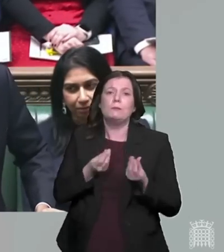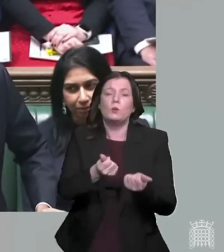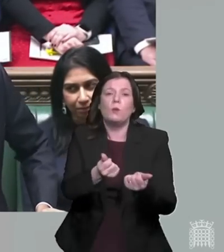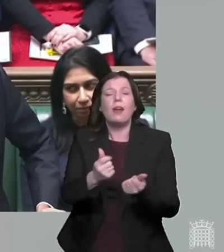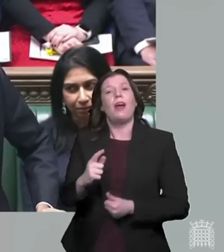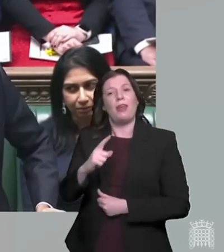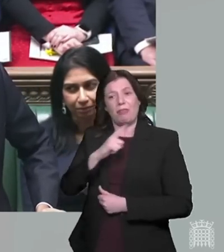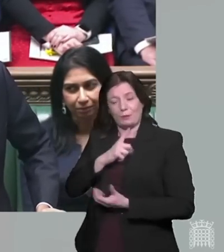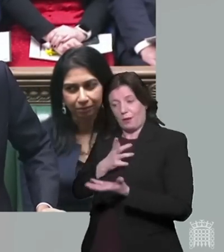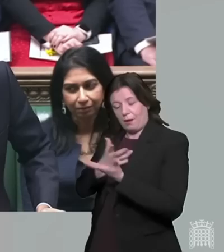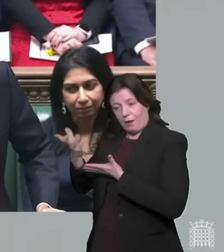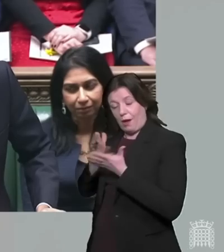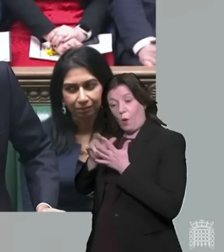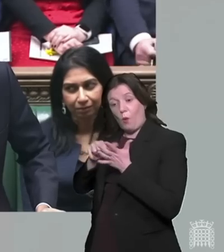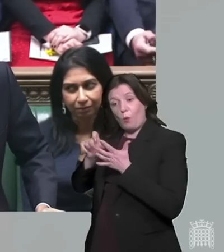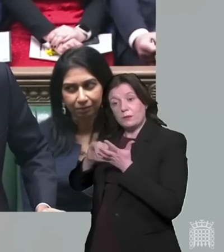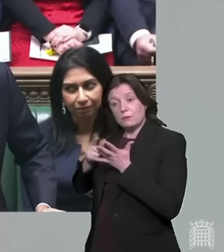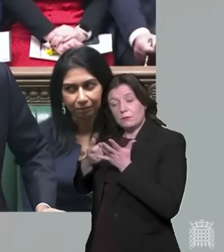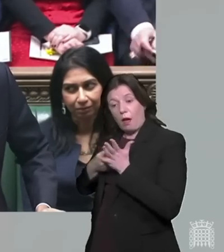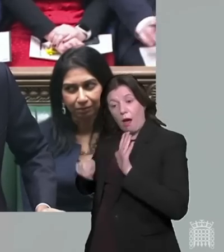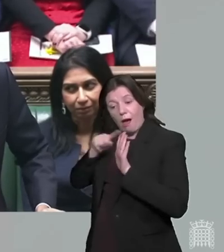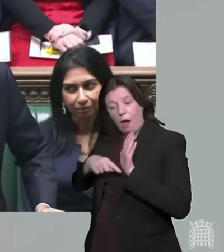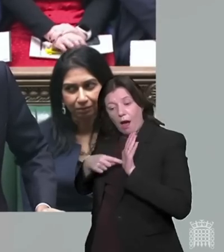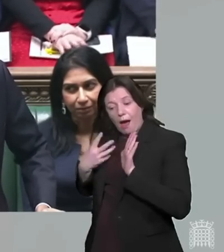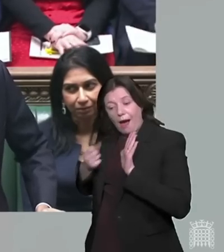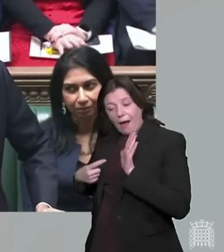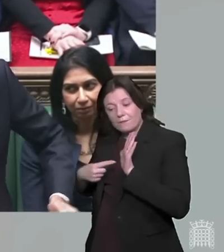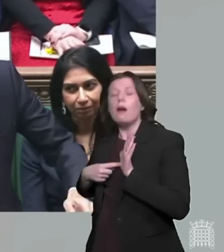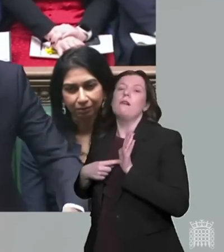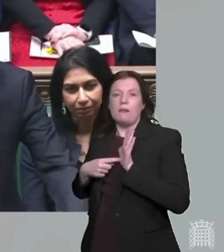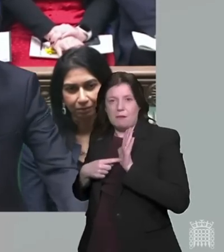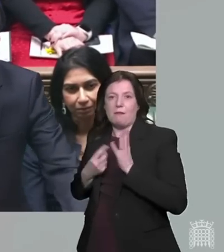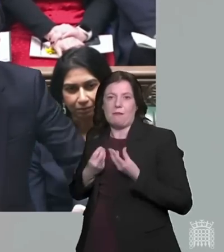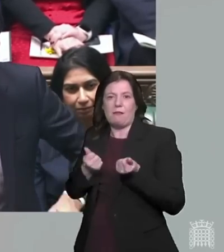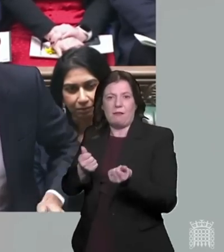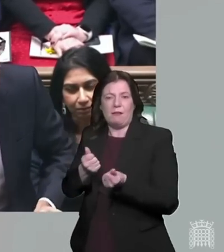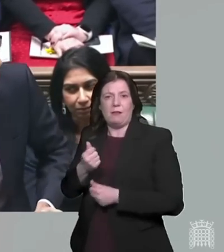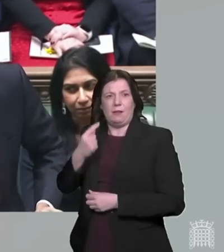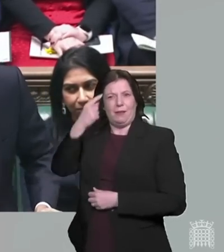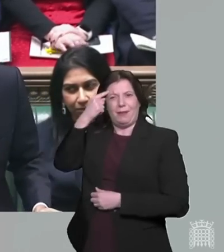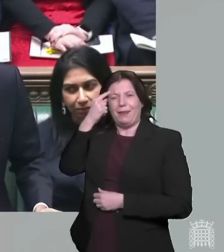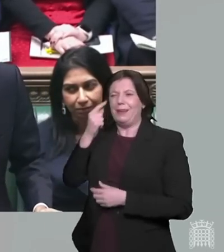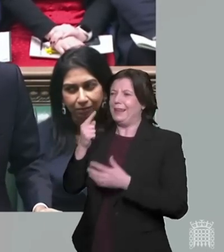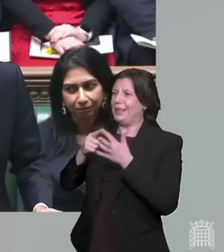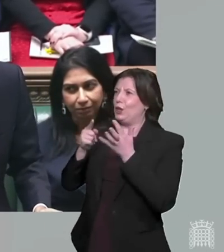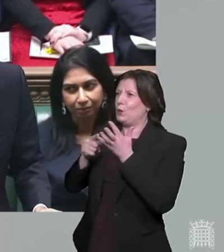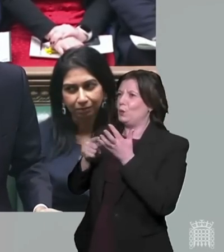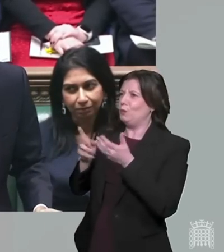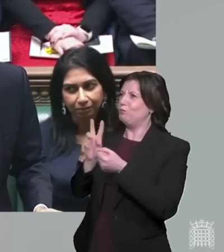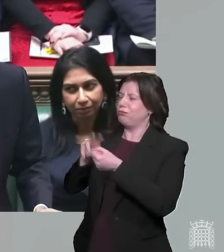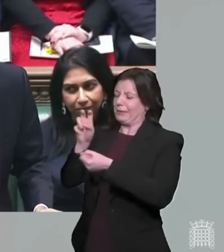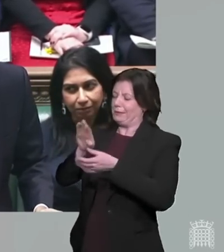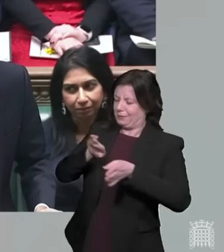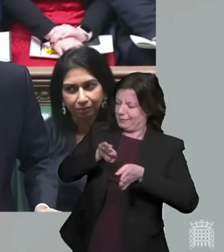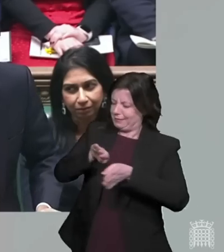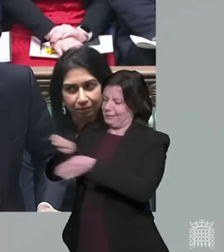Windsor framework has sought to achieve, and I believe delivers it. It's not about the macro issue of membership of the European Union. It's about getting